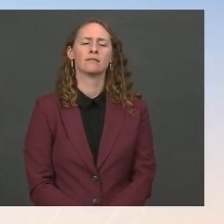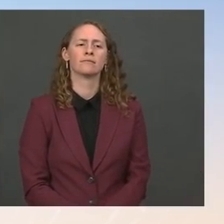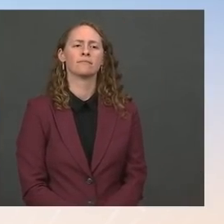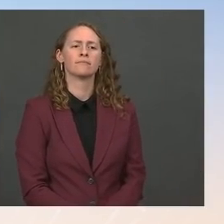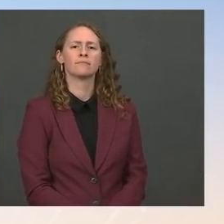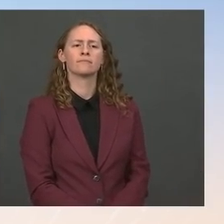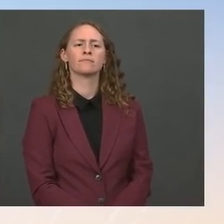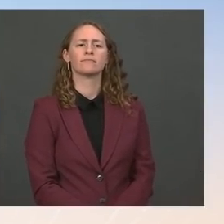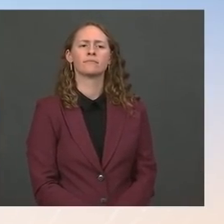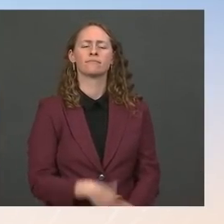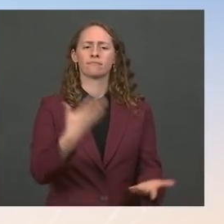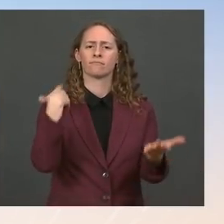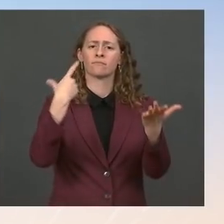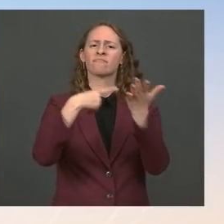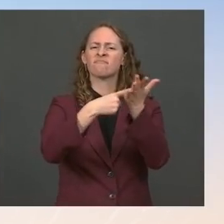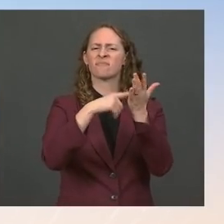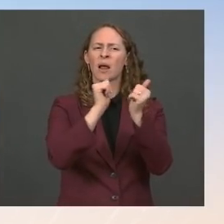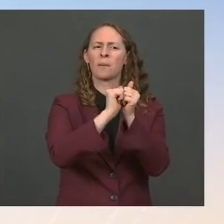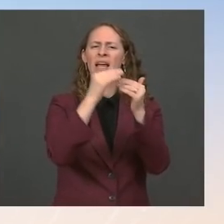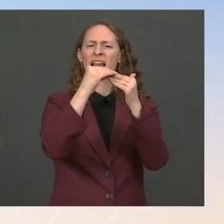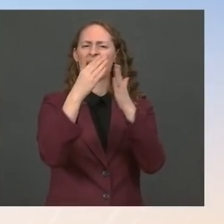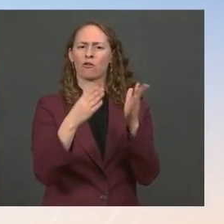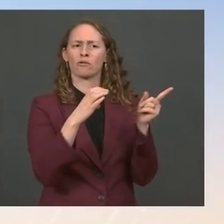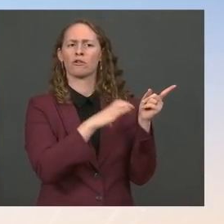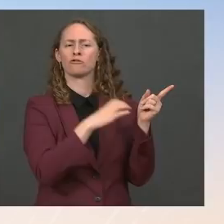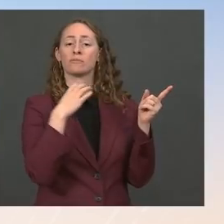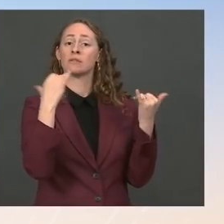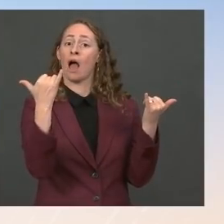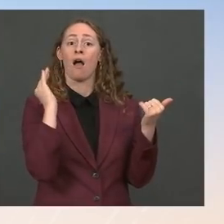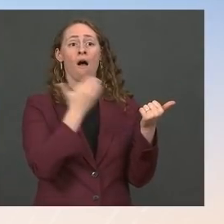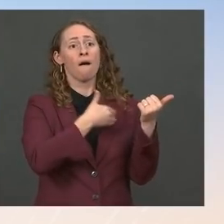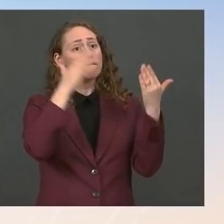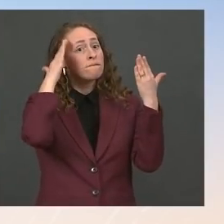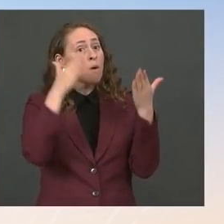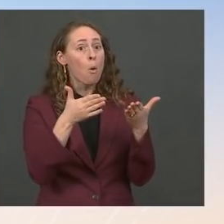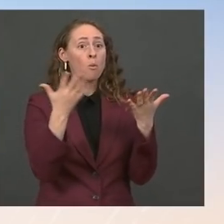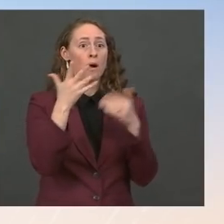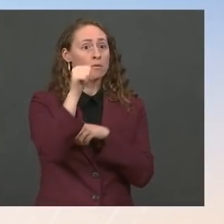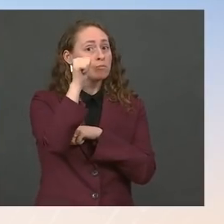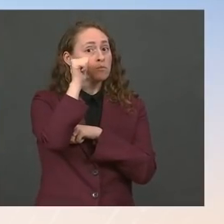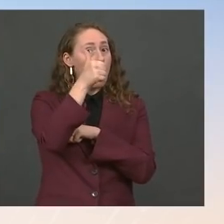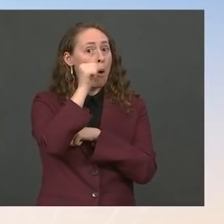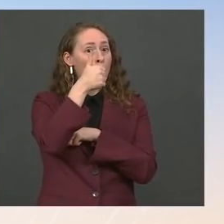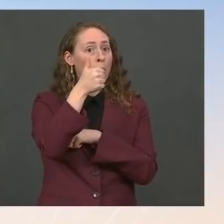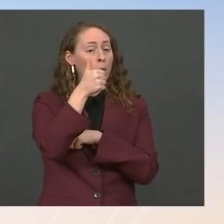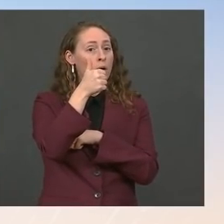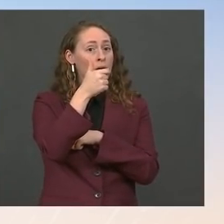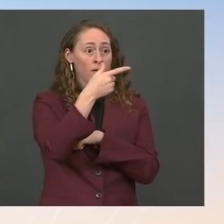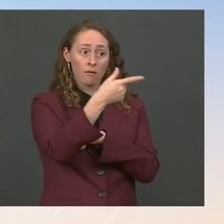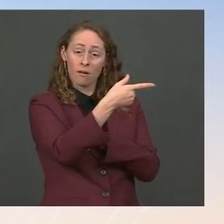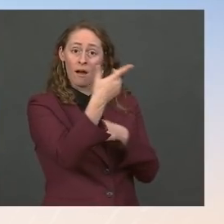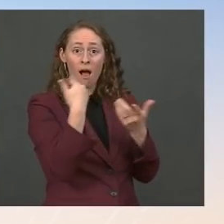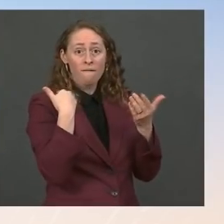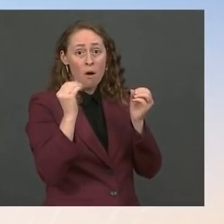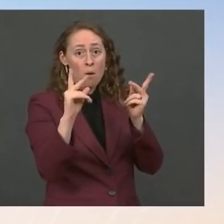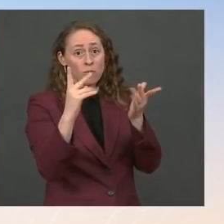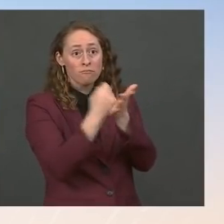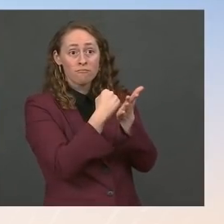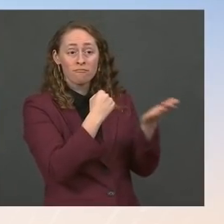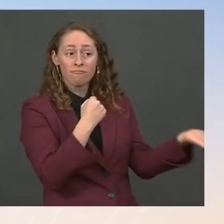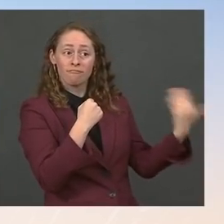Congress right now what our focus is on the vote tomorrow. Republicans still have an opportunity to do the right thing to protect people's fundamental right to